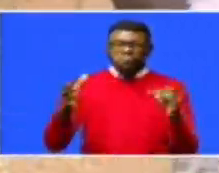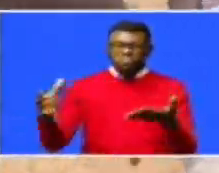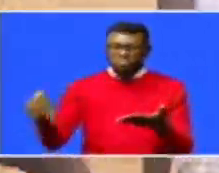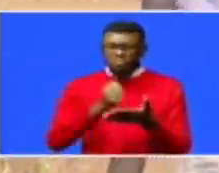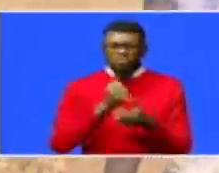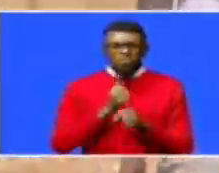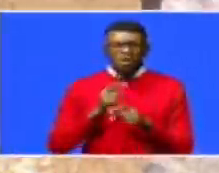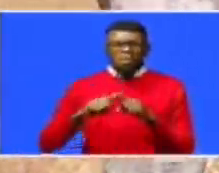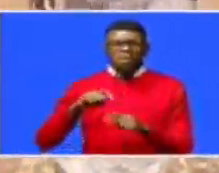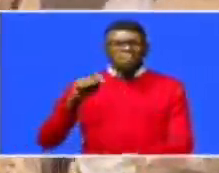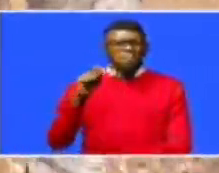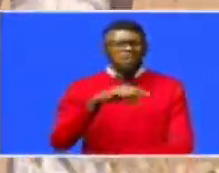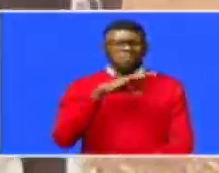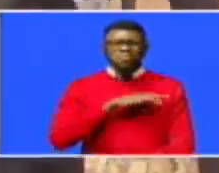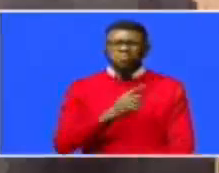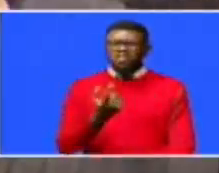for low pay.